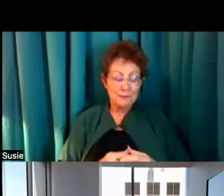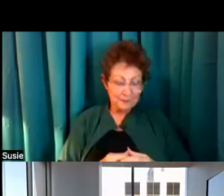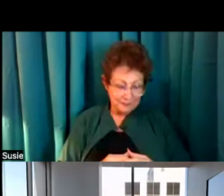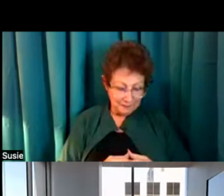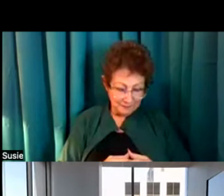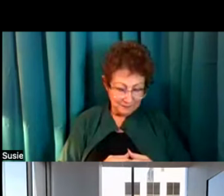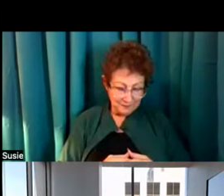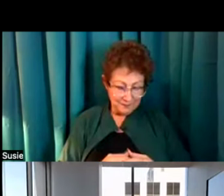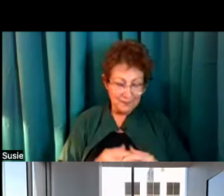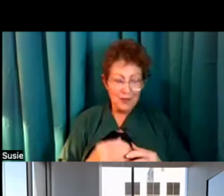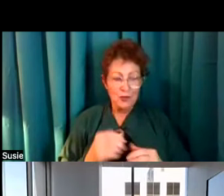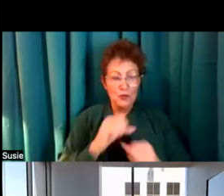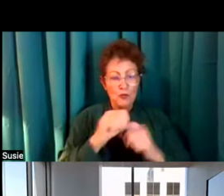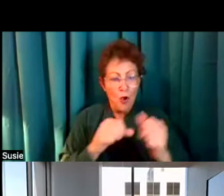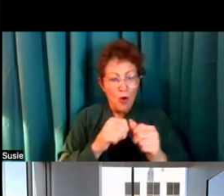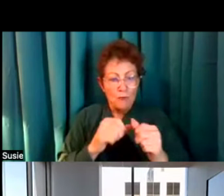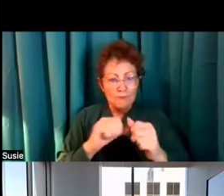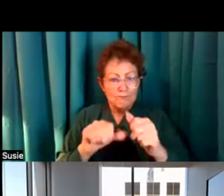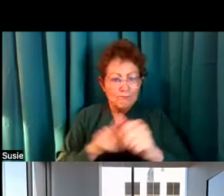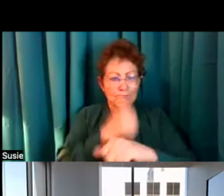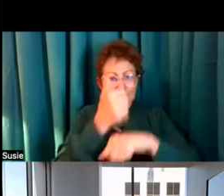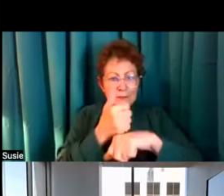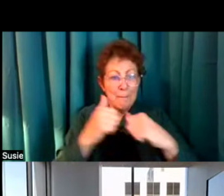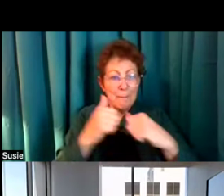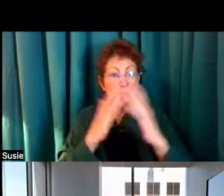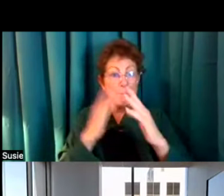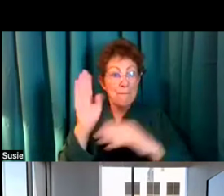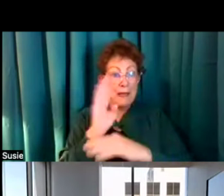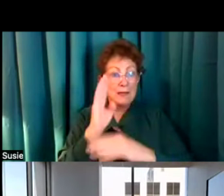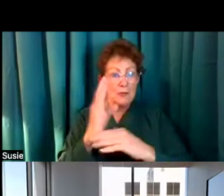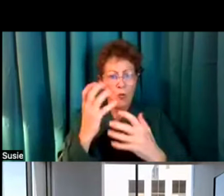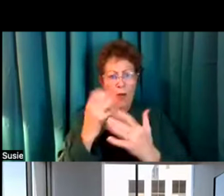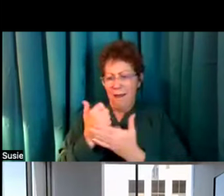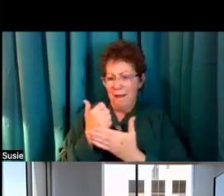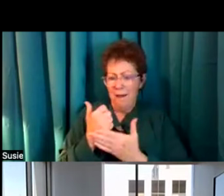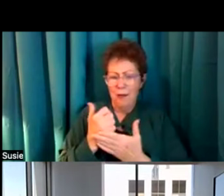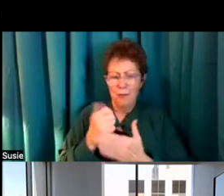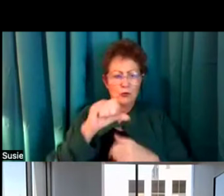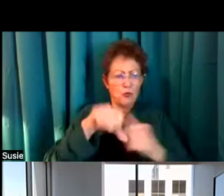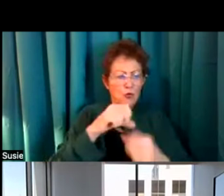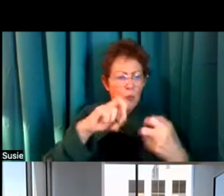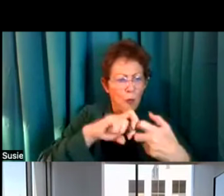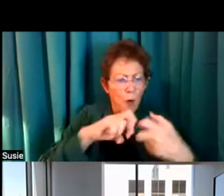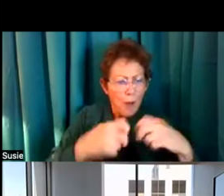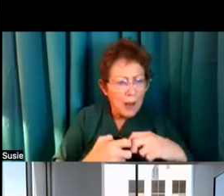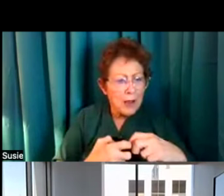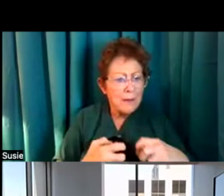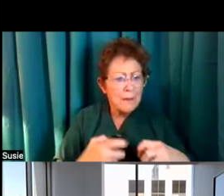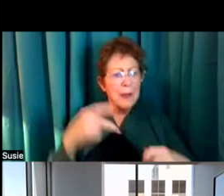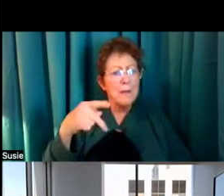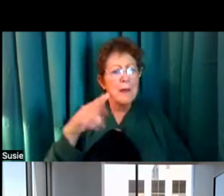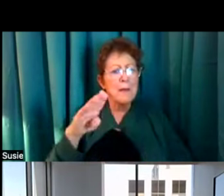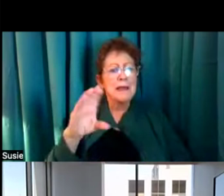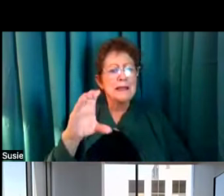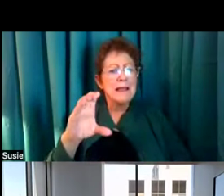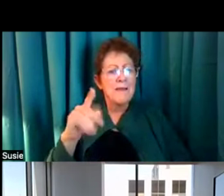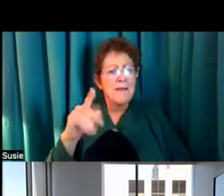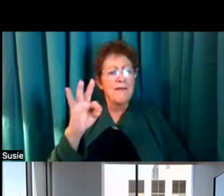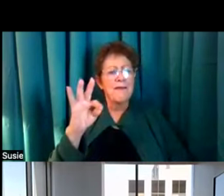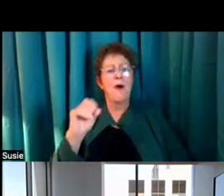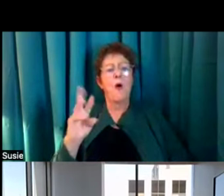social entrepreneurs who are forming companies because they want to help solve some social problem, like the PBC form.